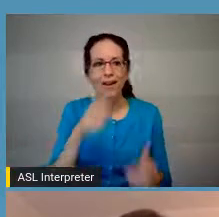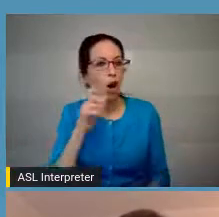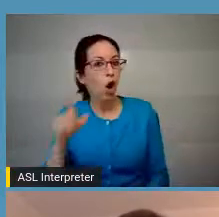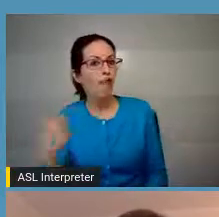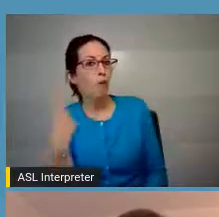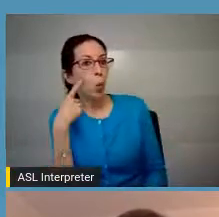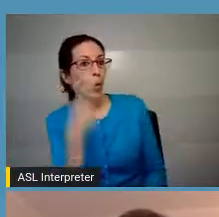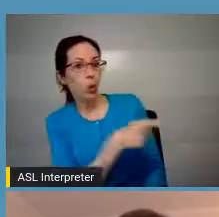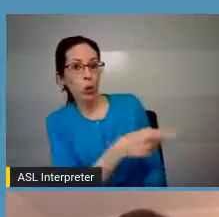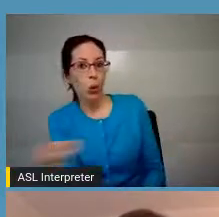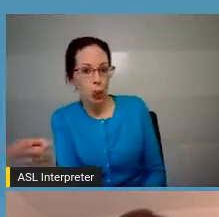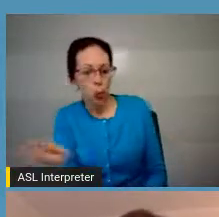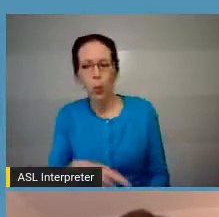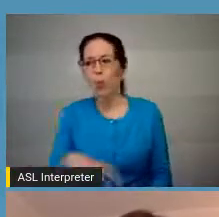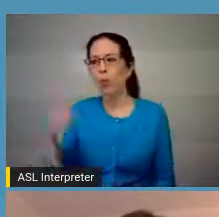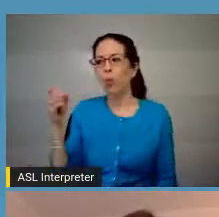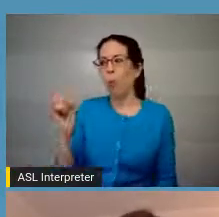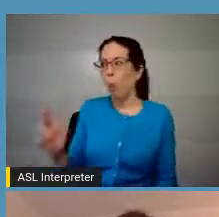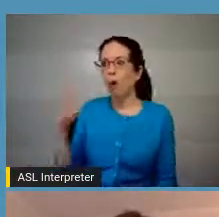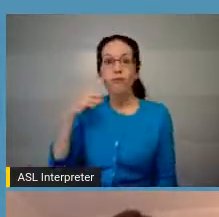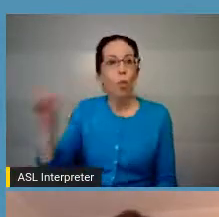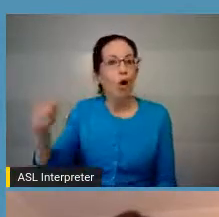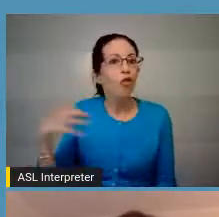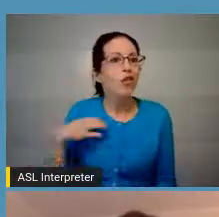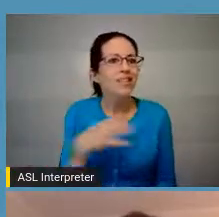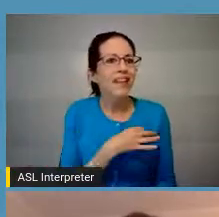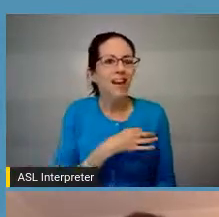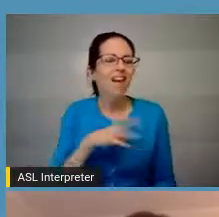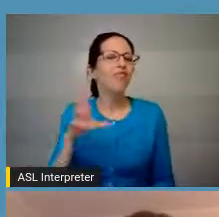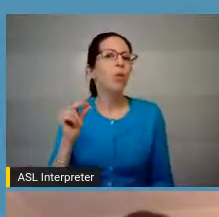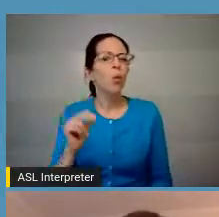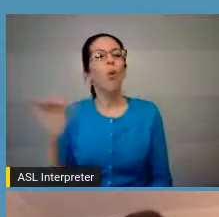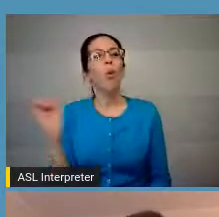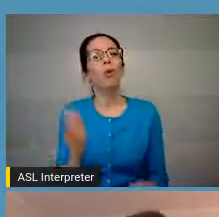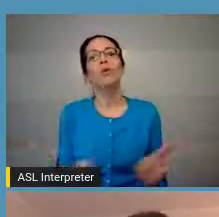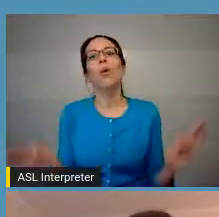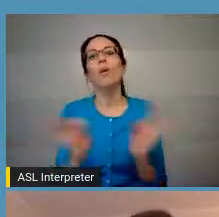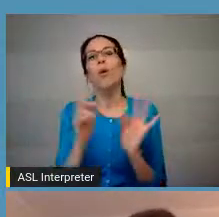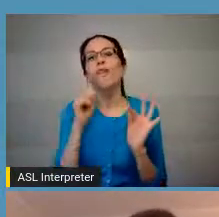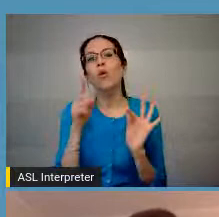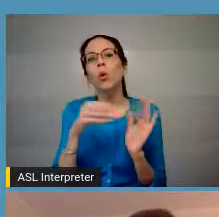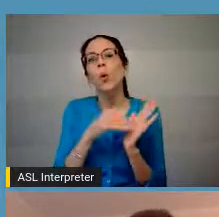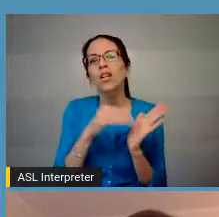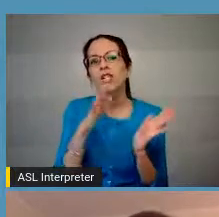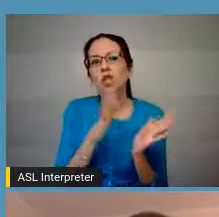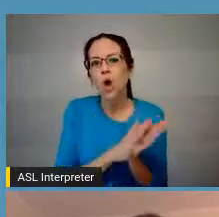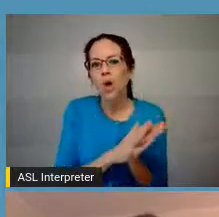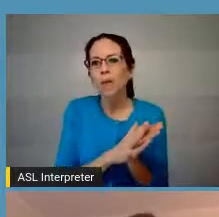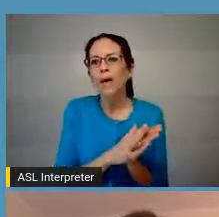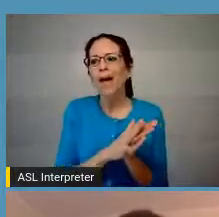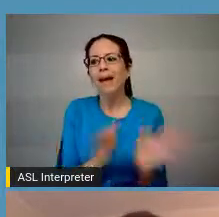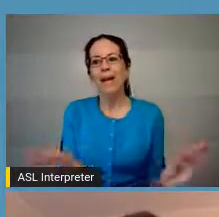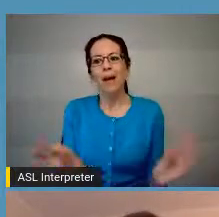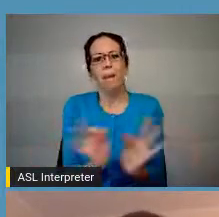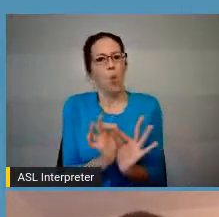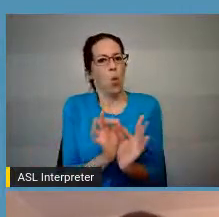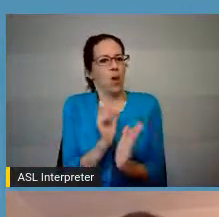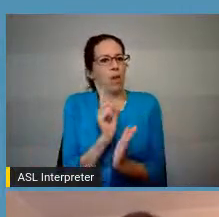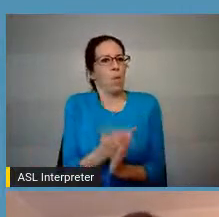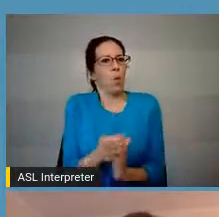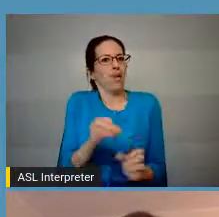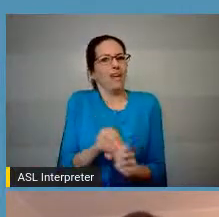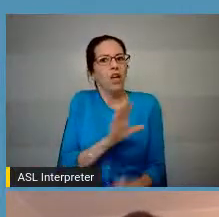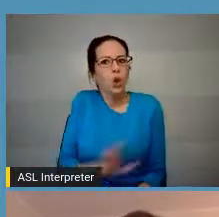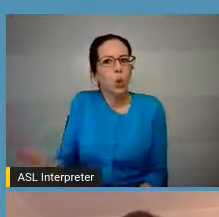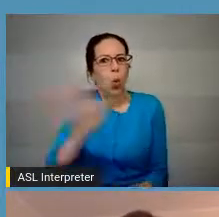come after you as staff at your institution. It is a really good way to document a moment in the institution's history where